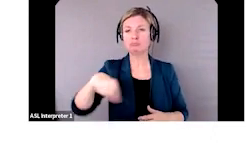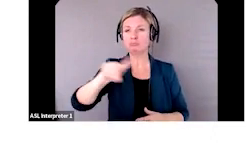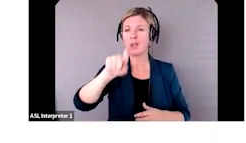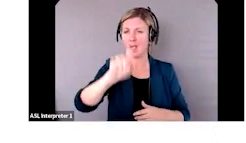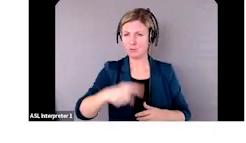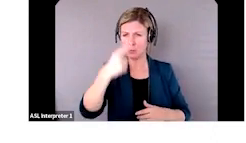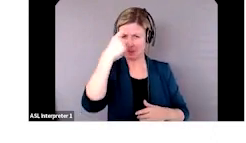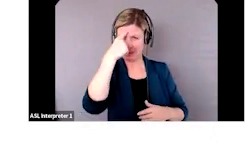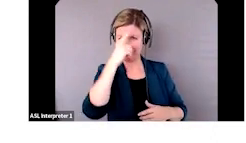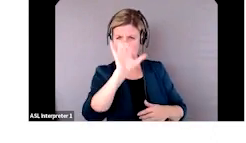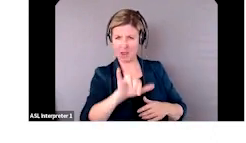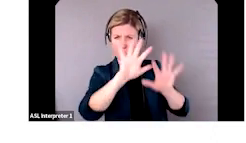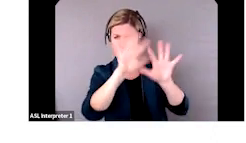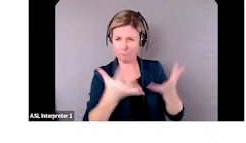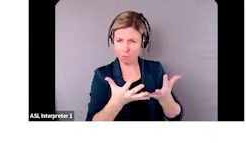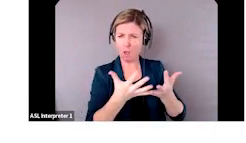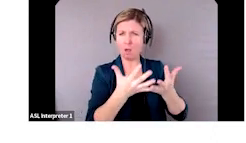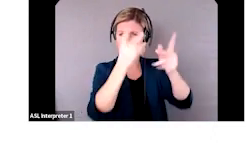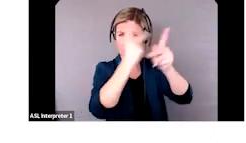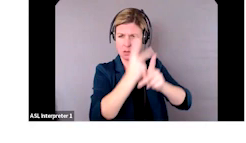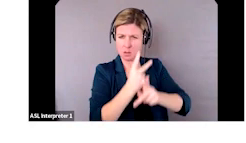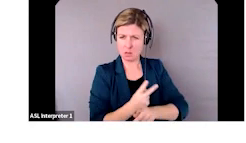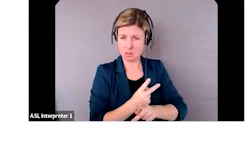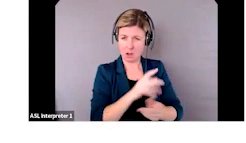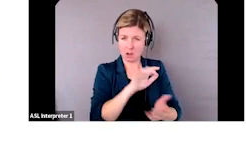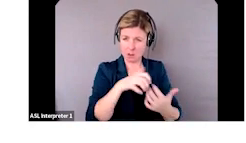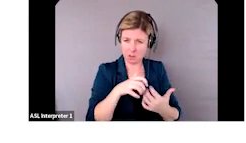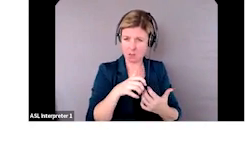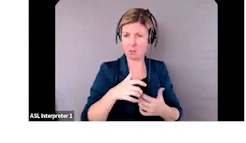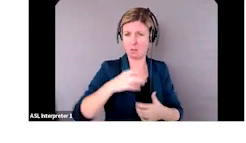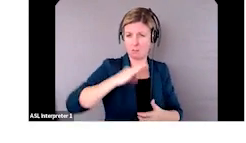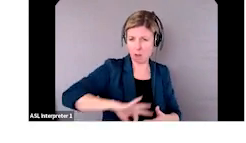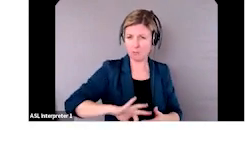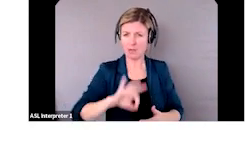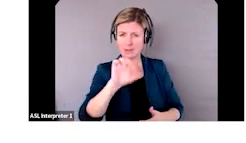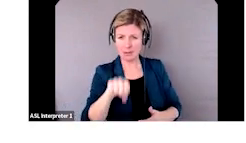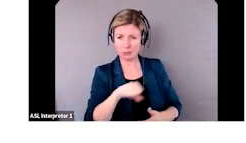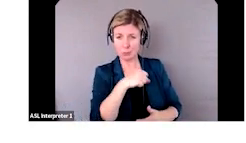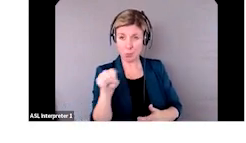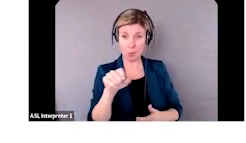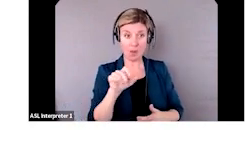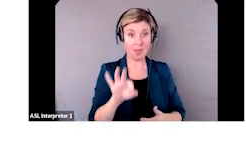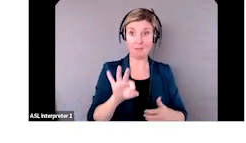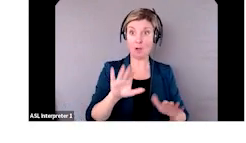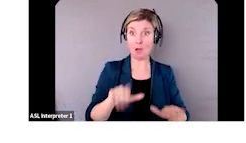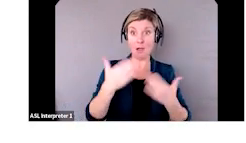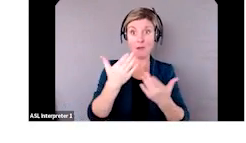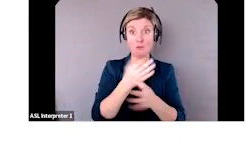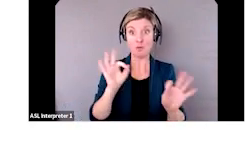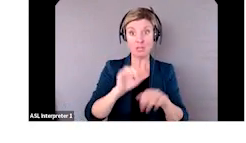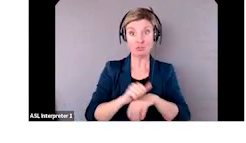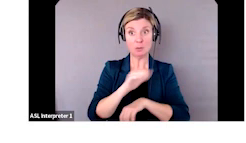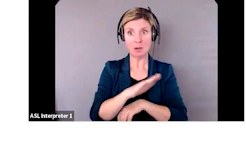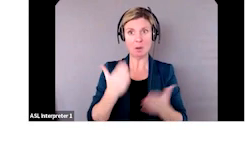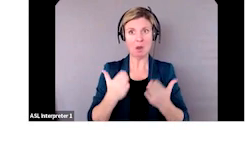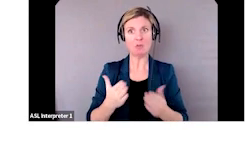it potentially brings to you as a channel opportunity for you to sell to a lot more customers. And so the fast free shipping